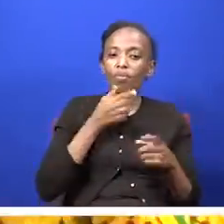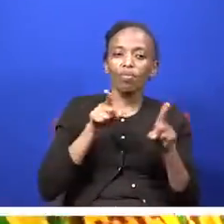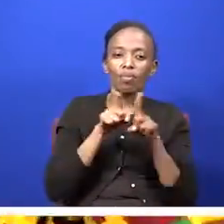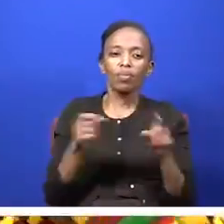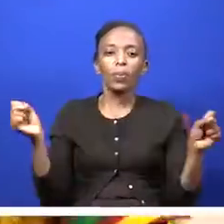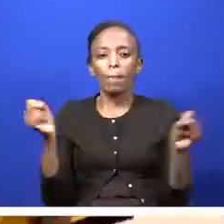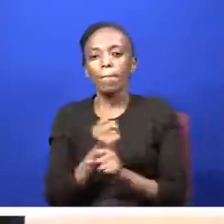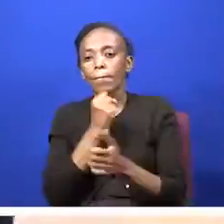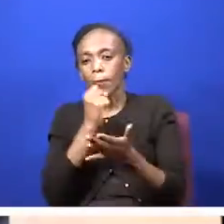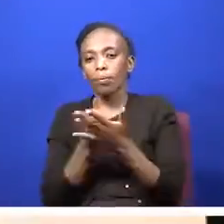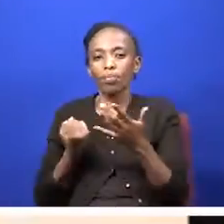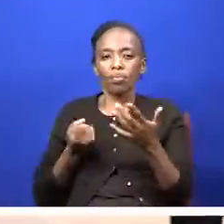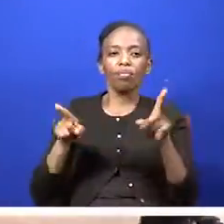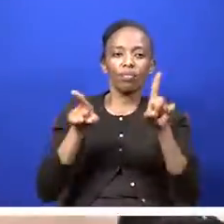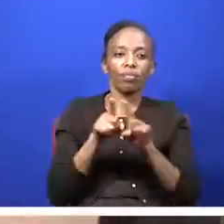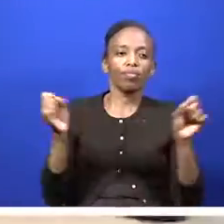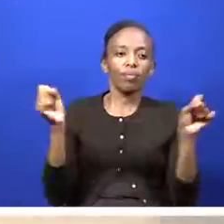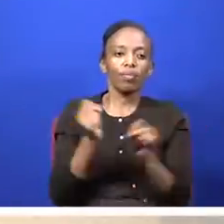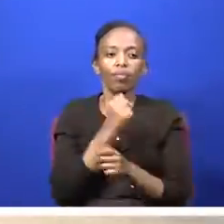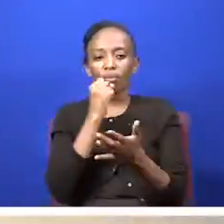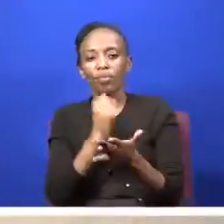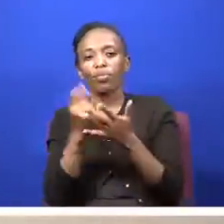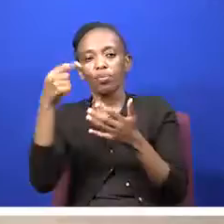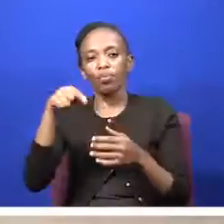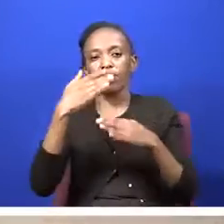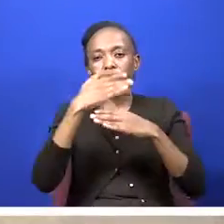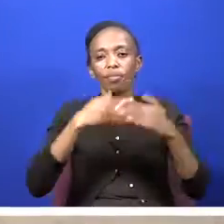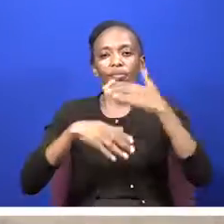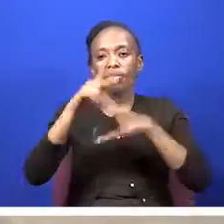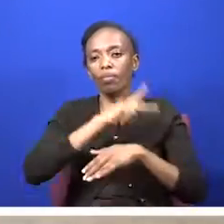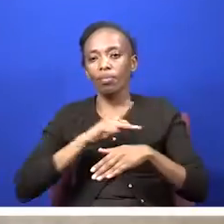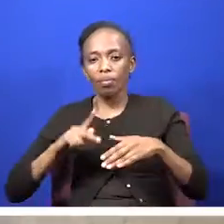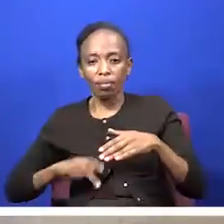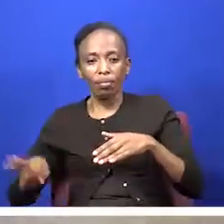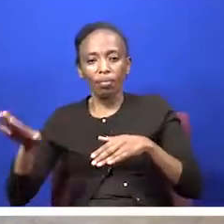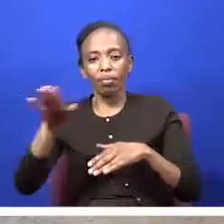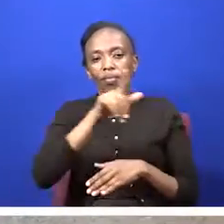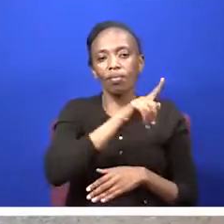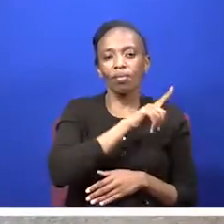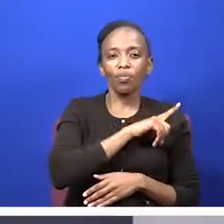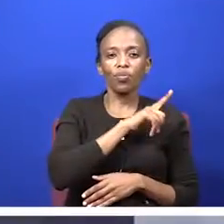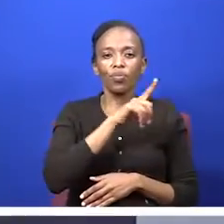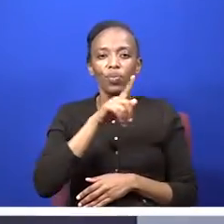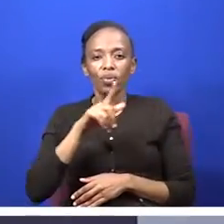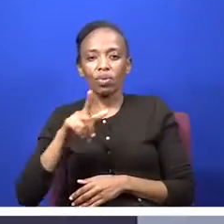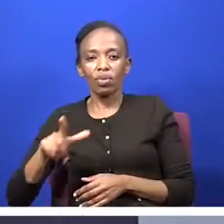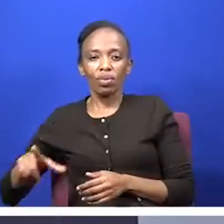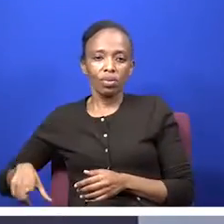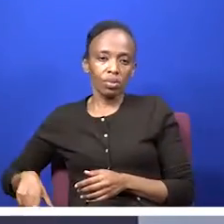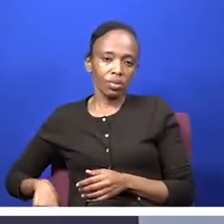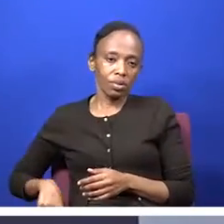Lord. Brother, can you help me? Sister, can you help me? Building up the kingdom of the